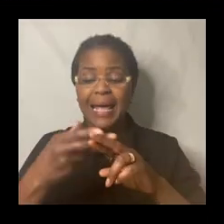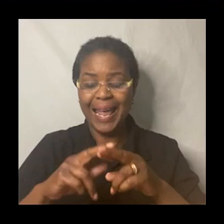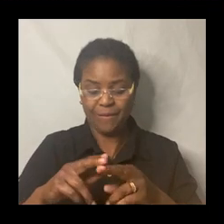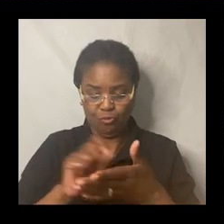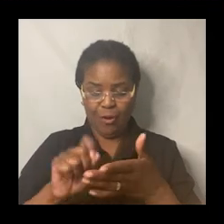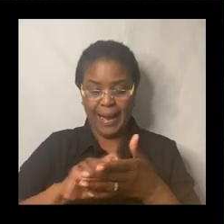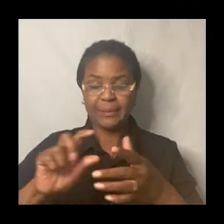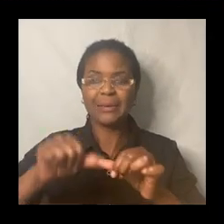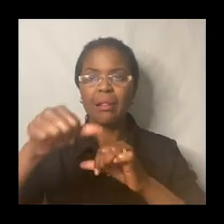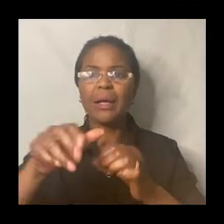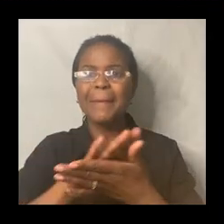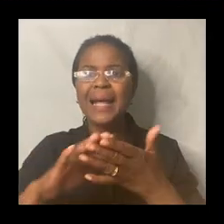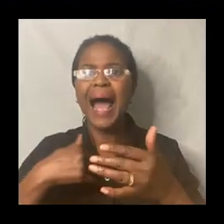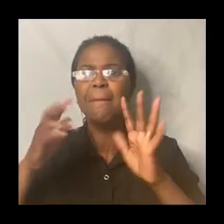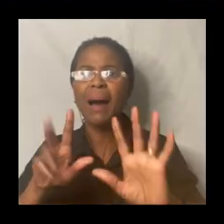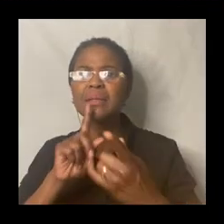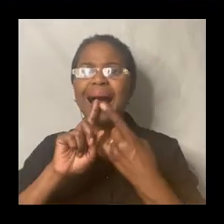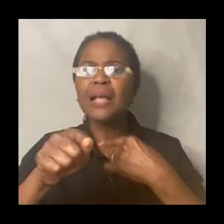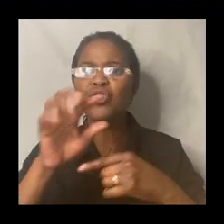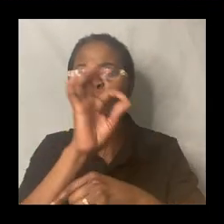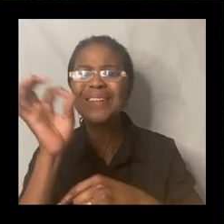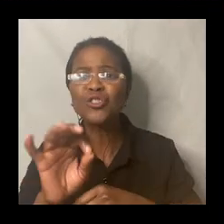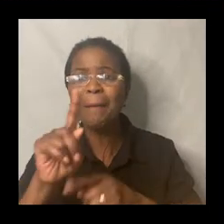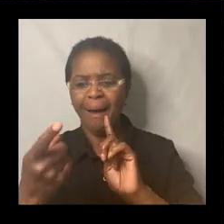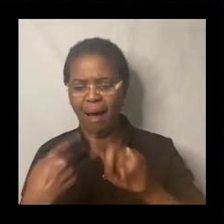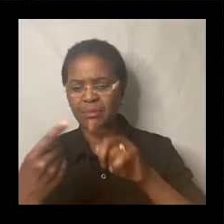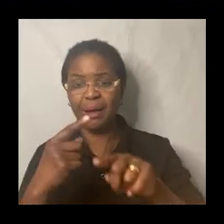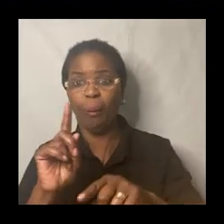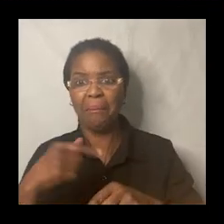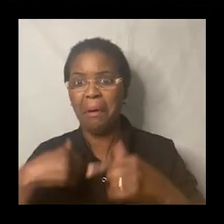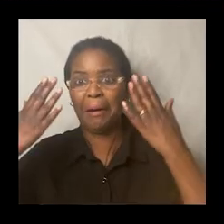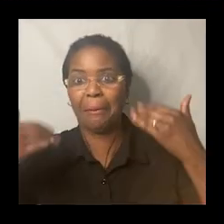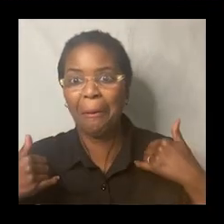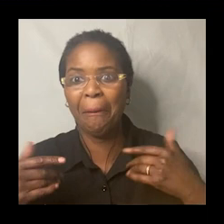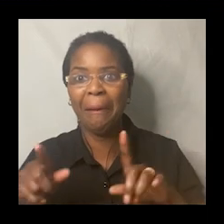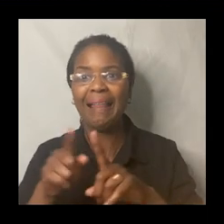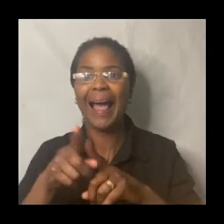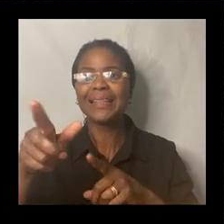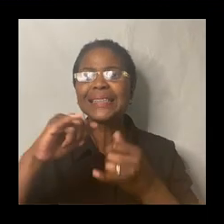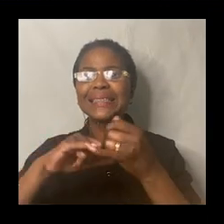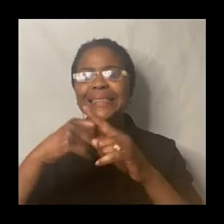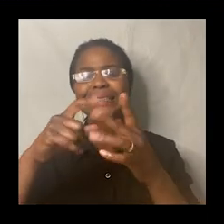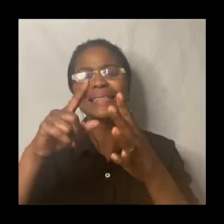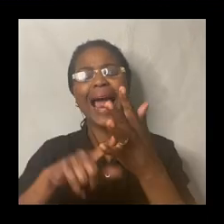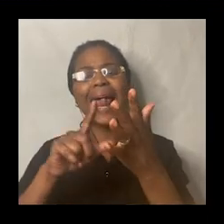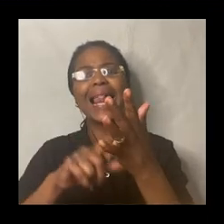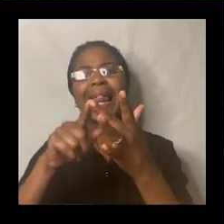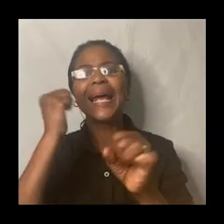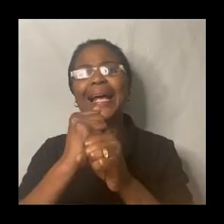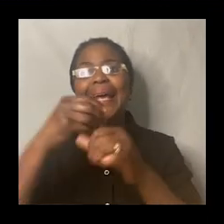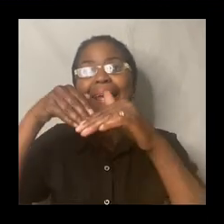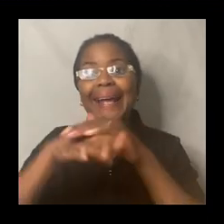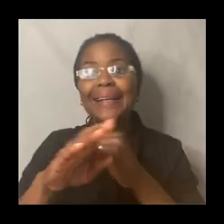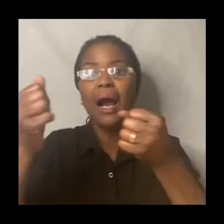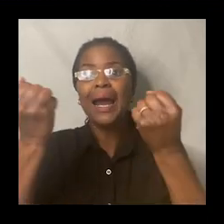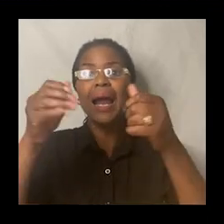in order to write a sequel, I have to answer questions that I still don't know the answers to, like, how does Skellig get into the garage? Where does he go at